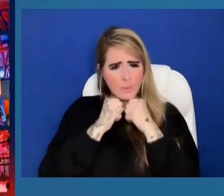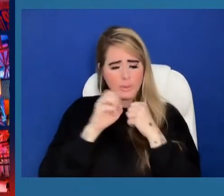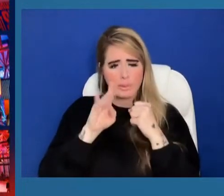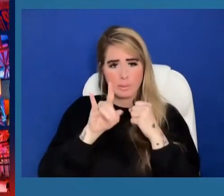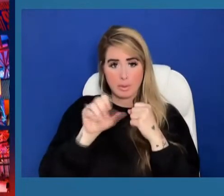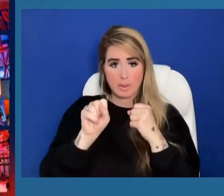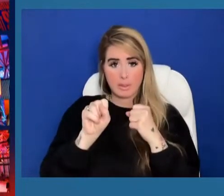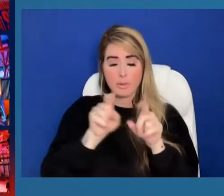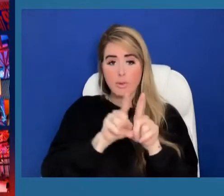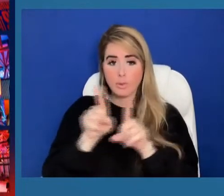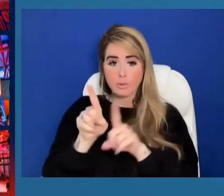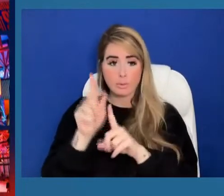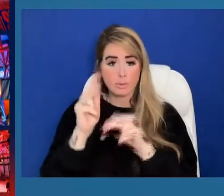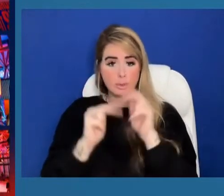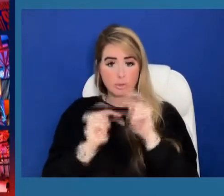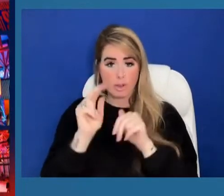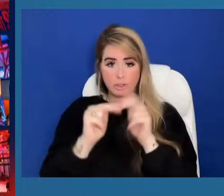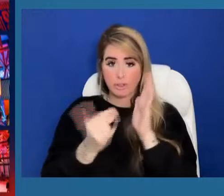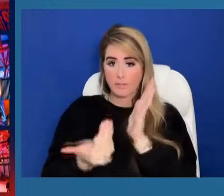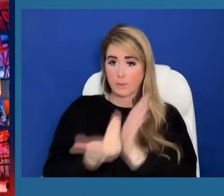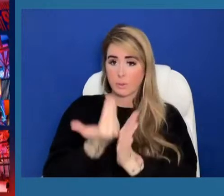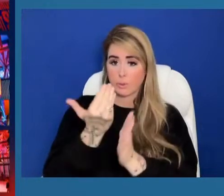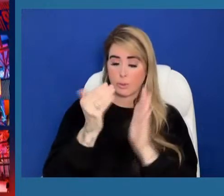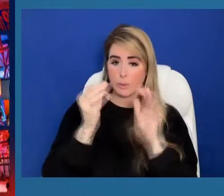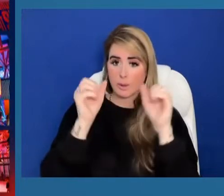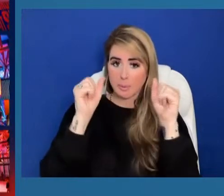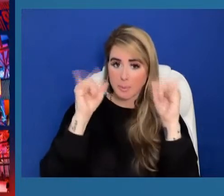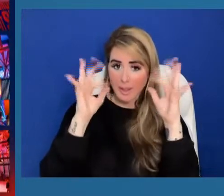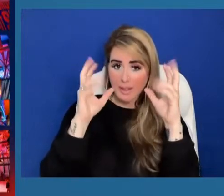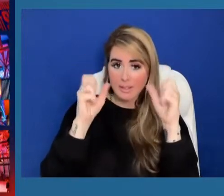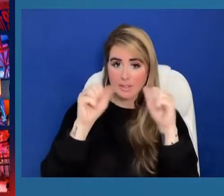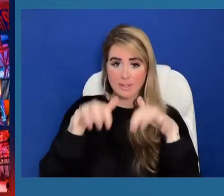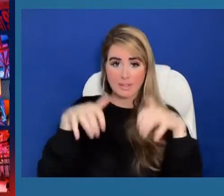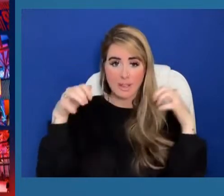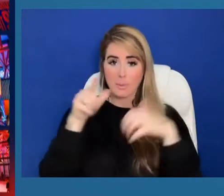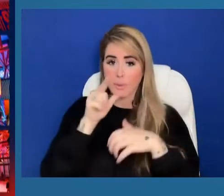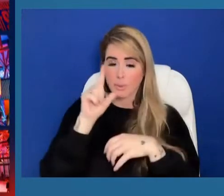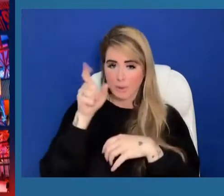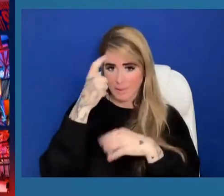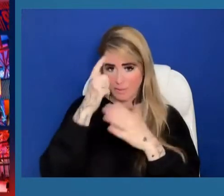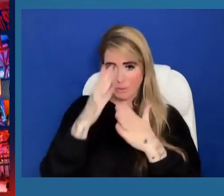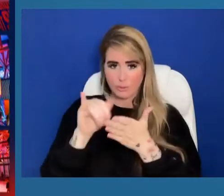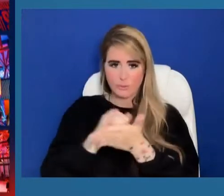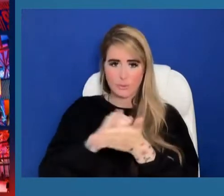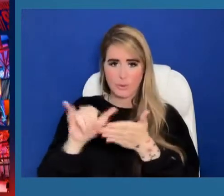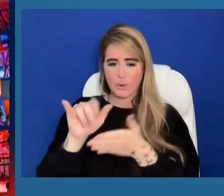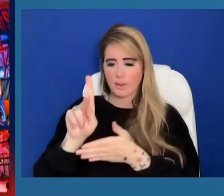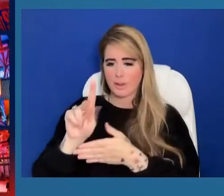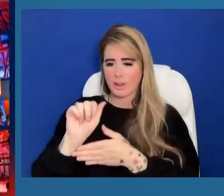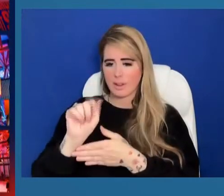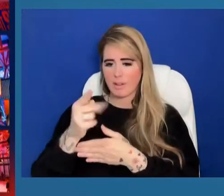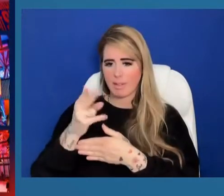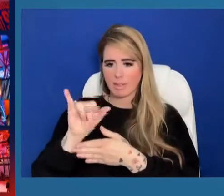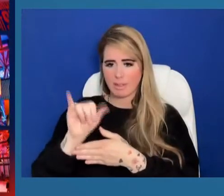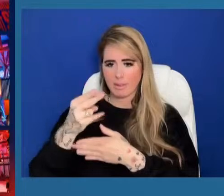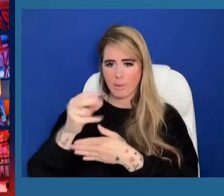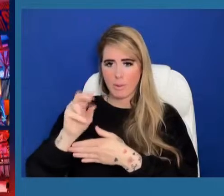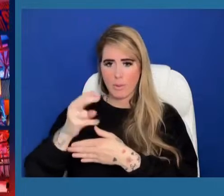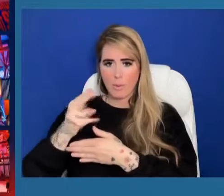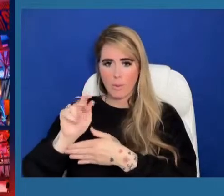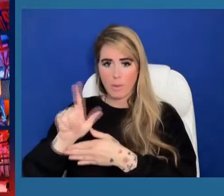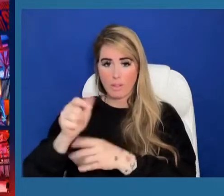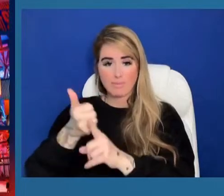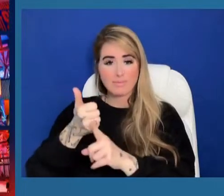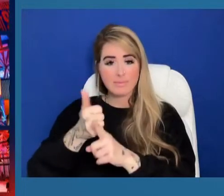as the construction of a new amazing stadium. It's our Governor of New York, Kathy Hochul. Governor Hochul is the